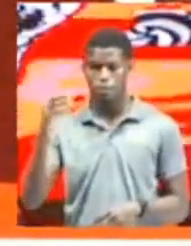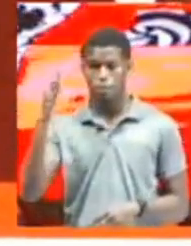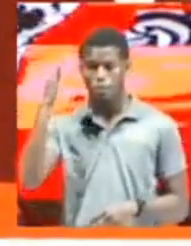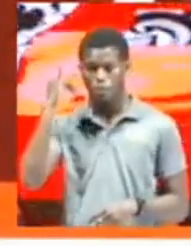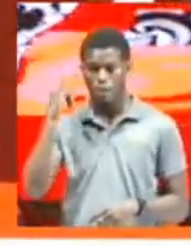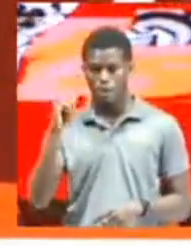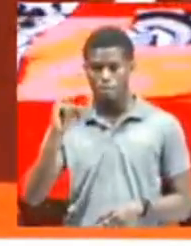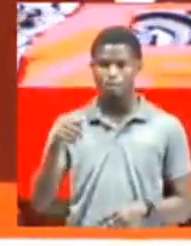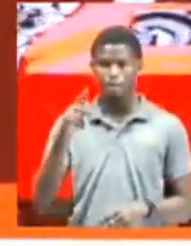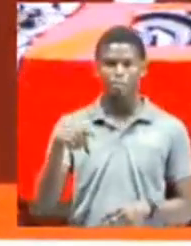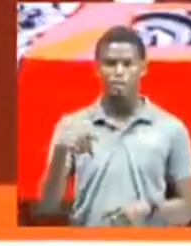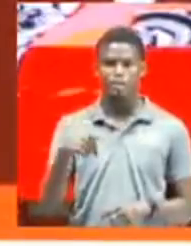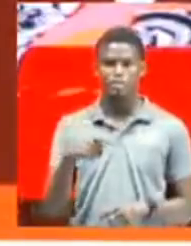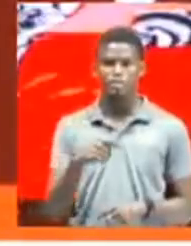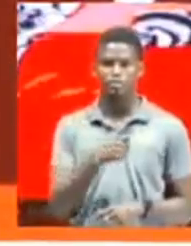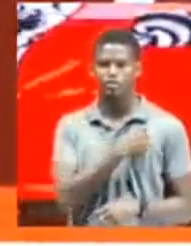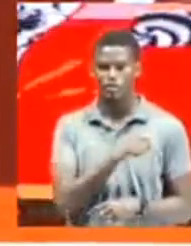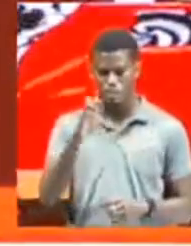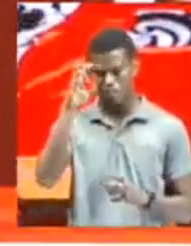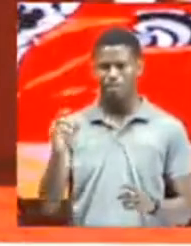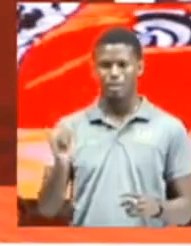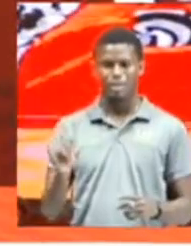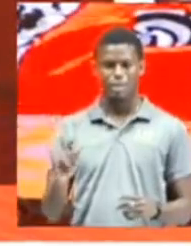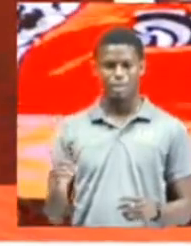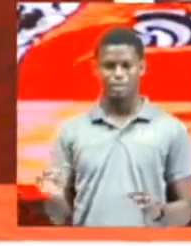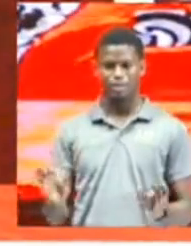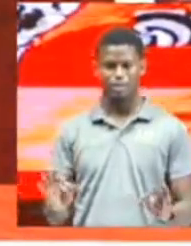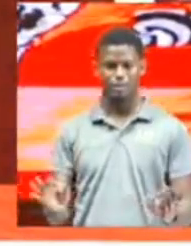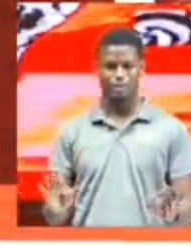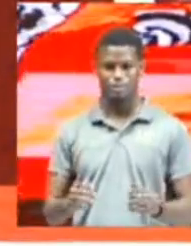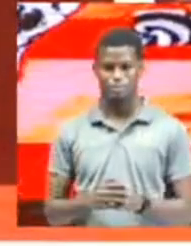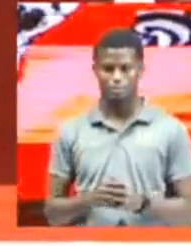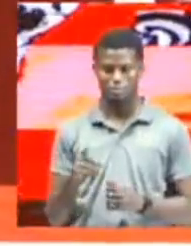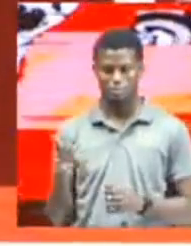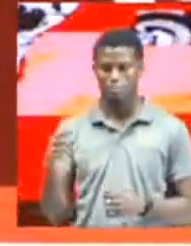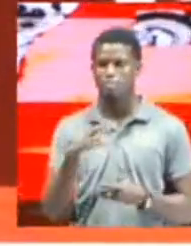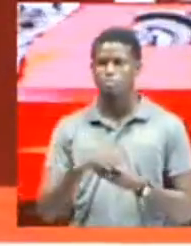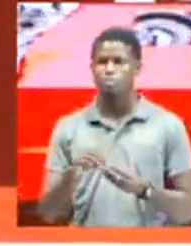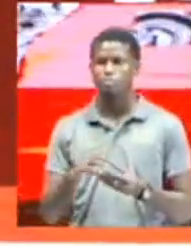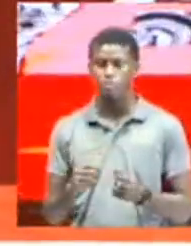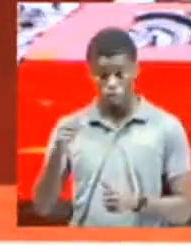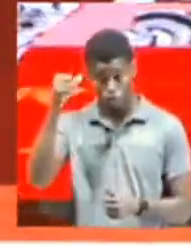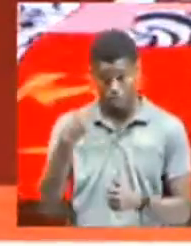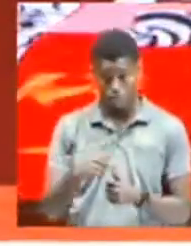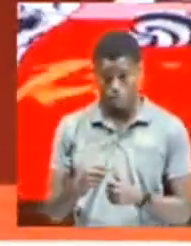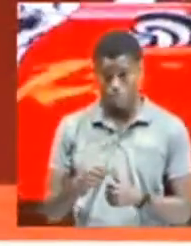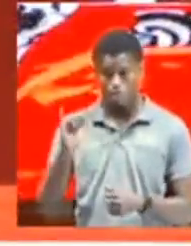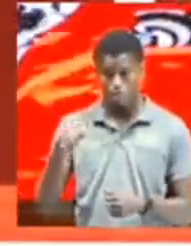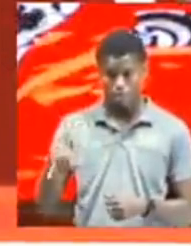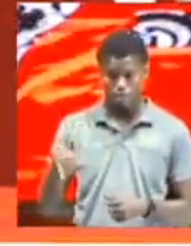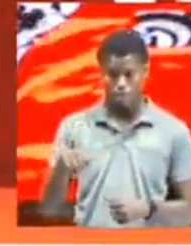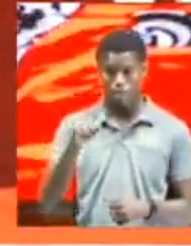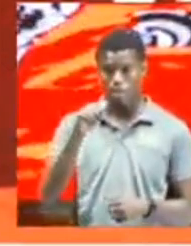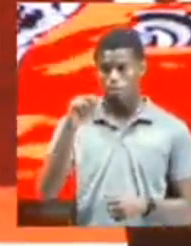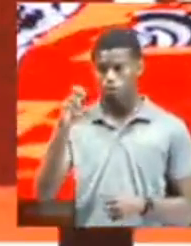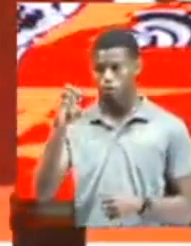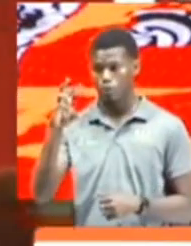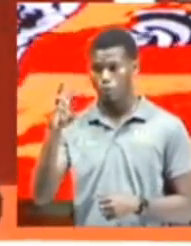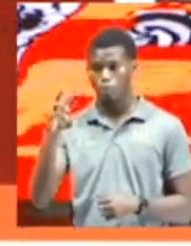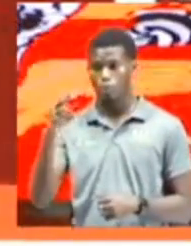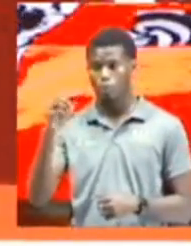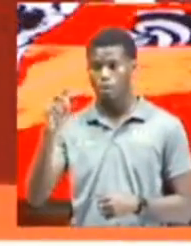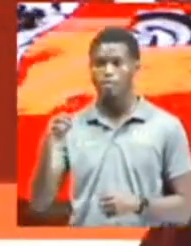education like this? He says, remember that Andrew Holness afraid of bright people. Remember when Tufton said Andrew Holness